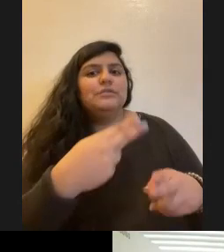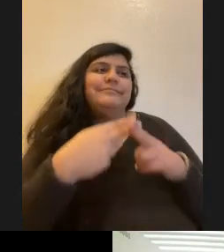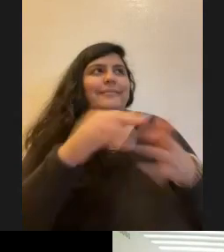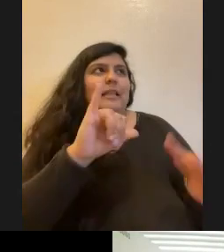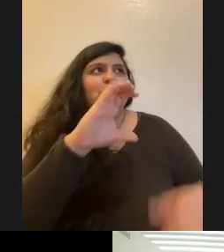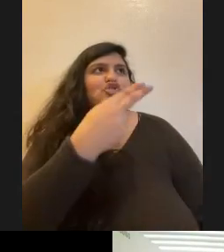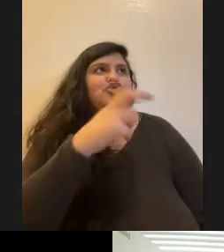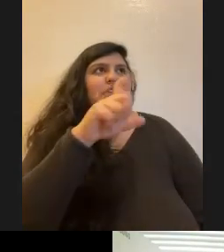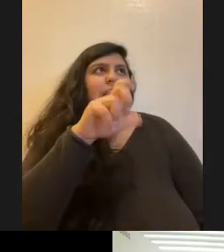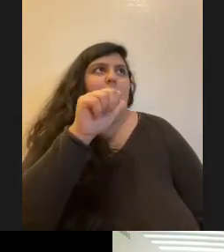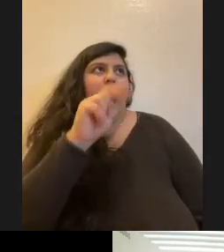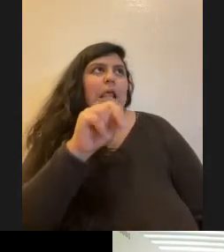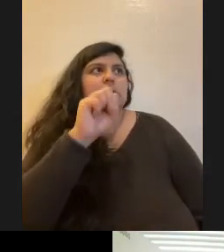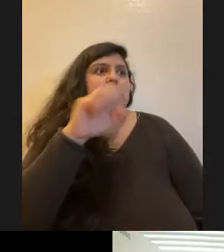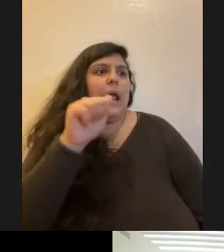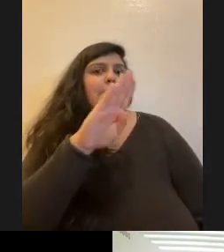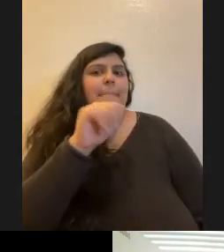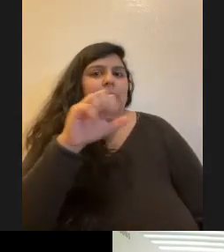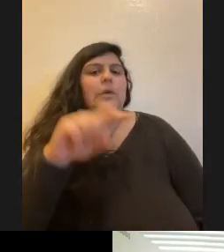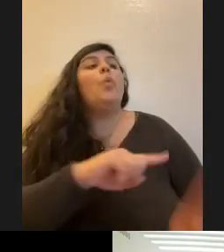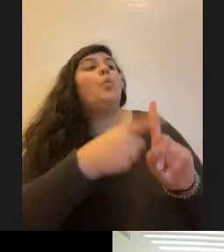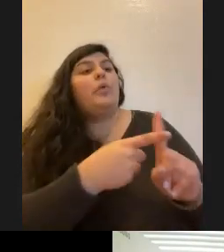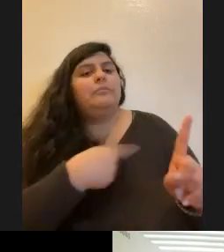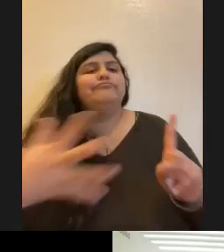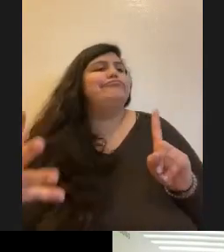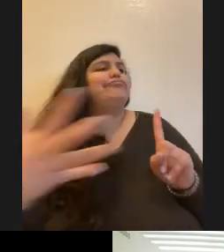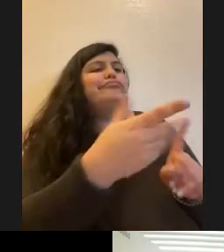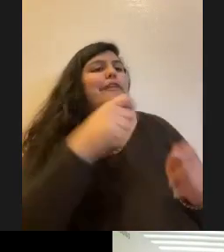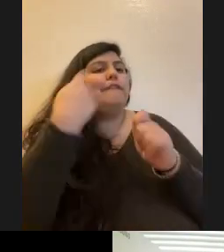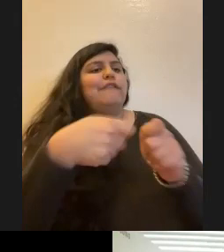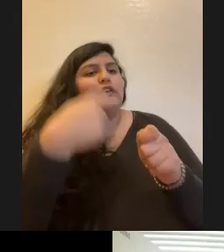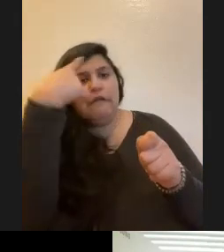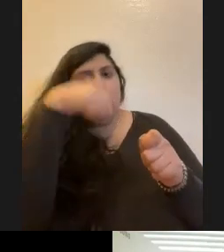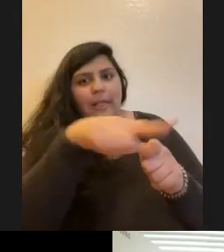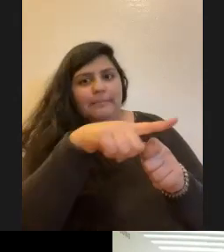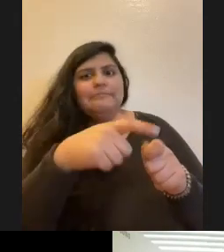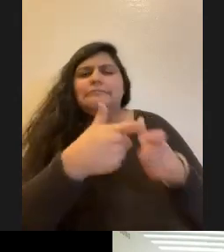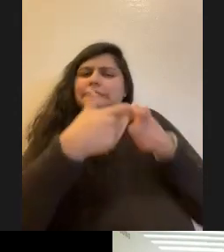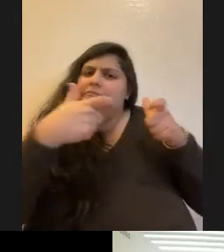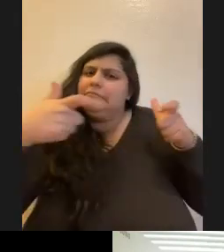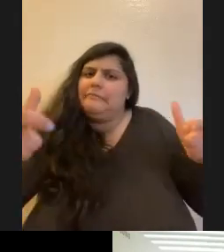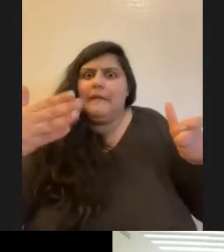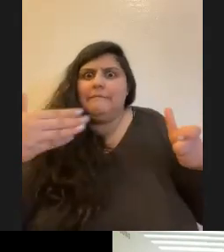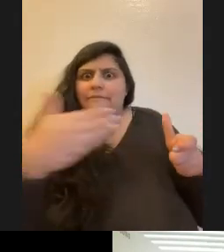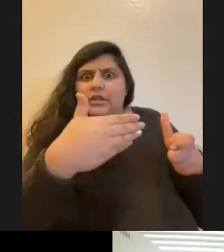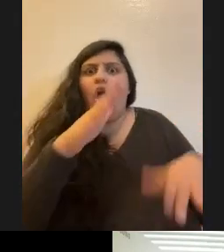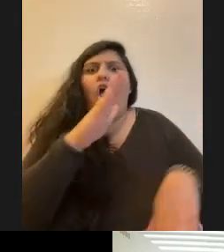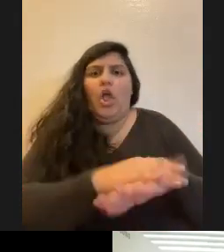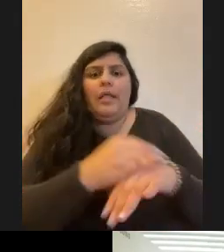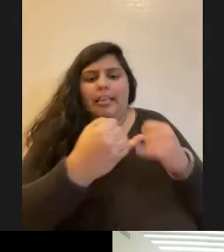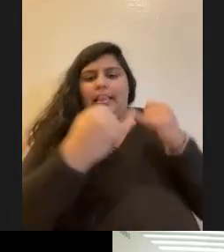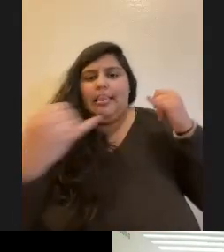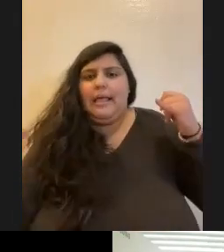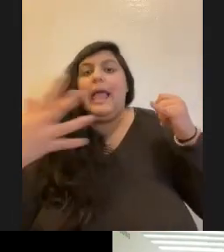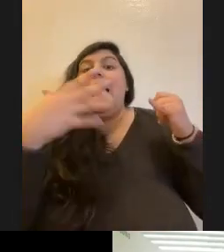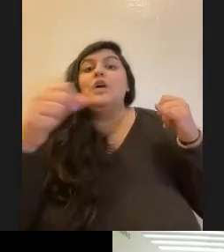bass. So when they're fishing for them, they'll like have this big fish on a fishing line, and the